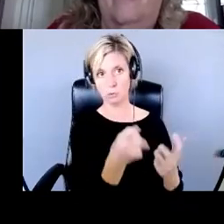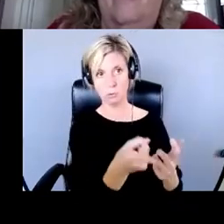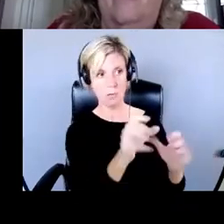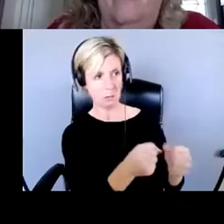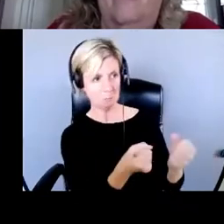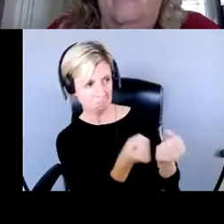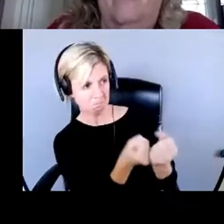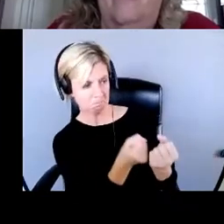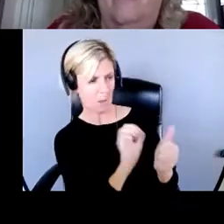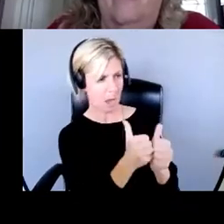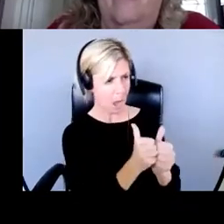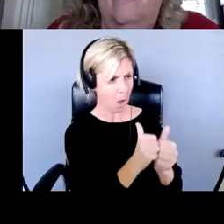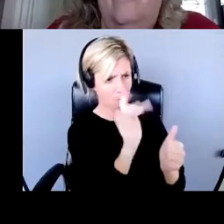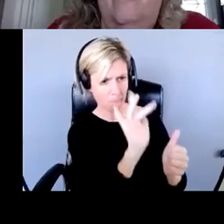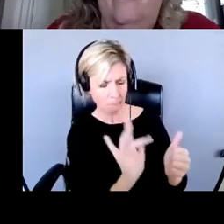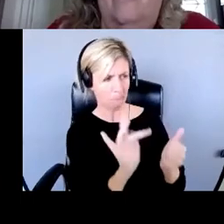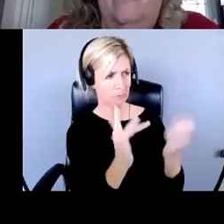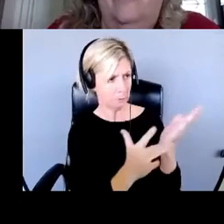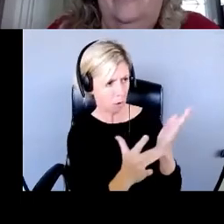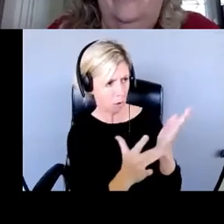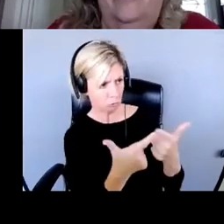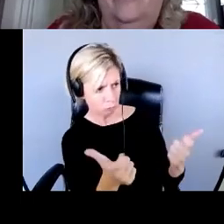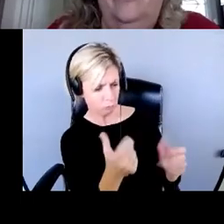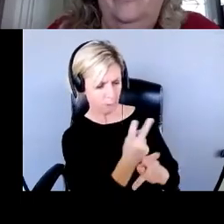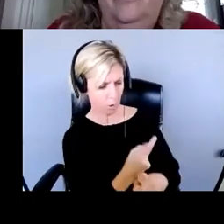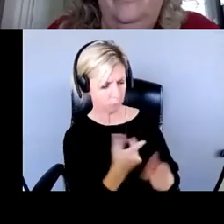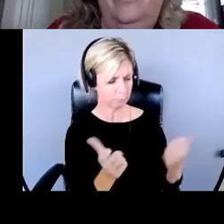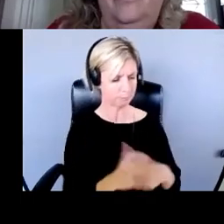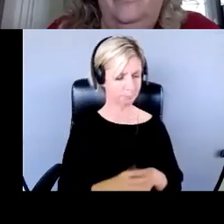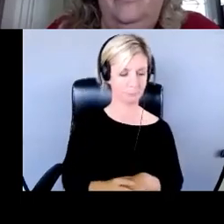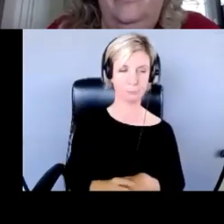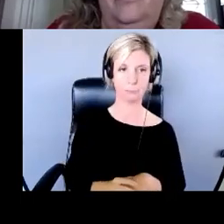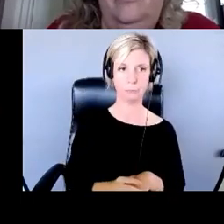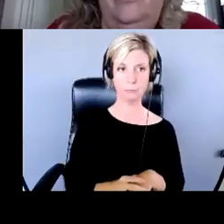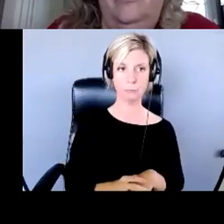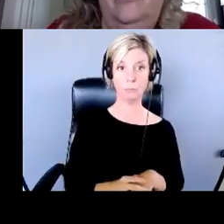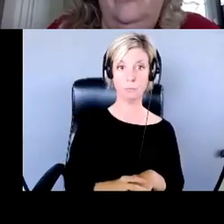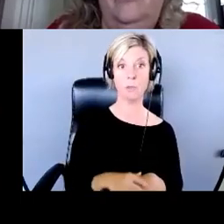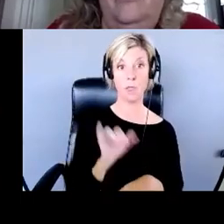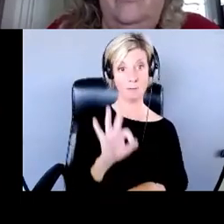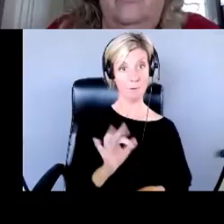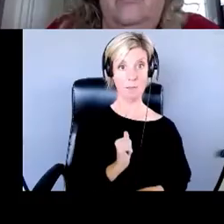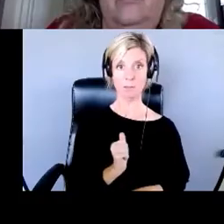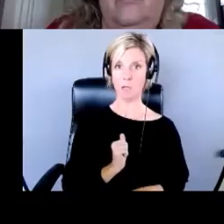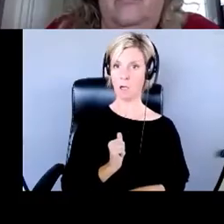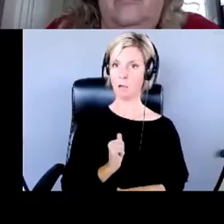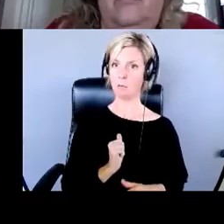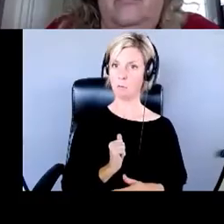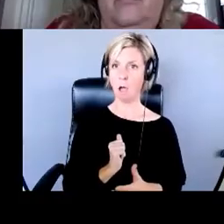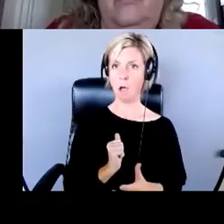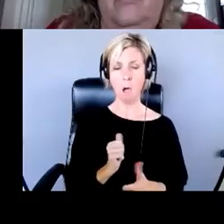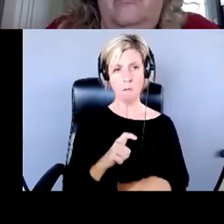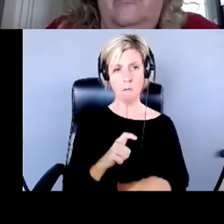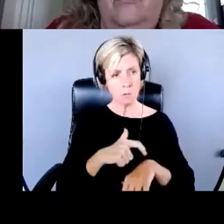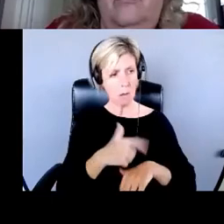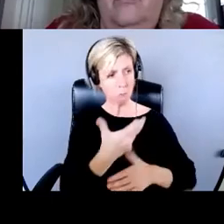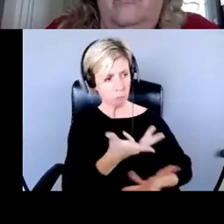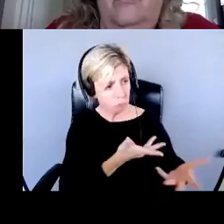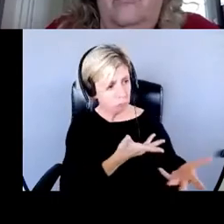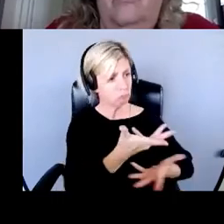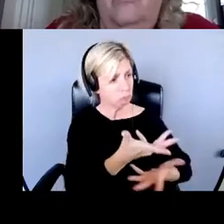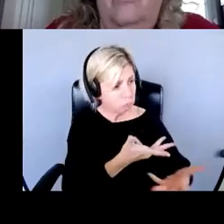kind of gone that distance to really plan it and prepare it, the older person has been very grateful.